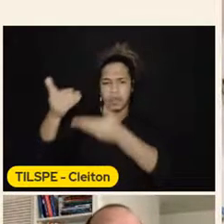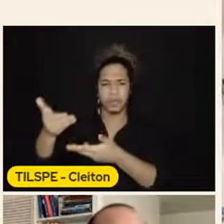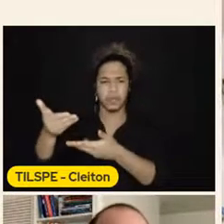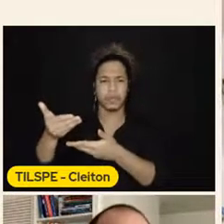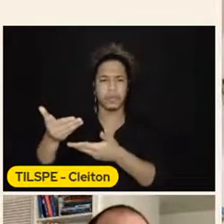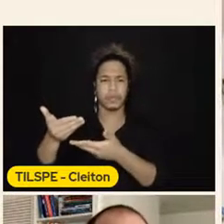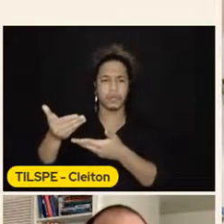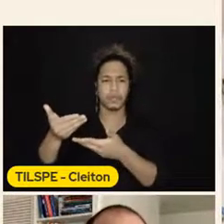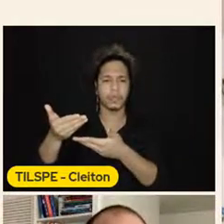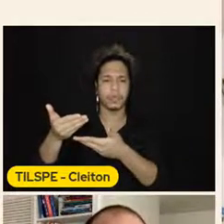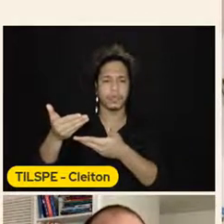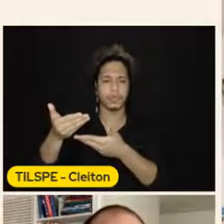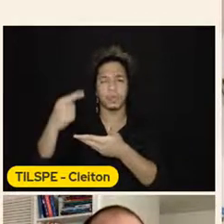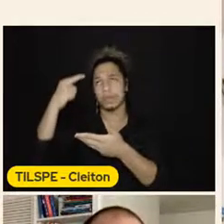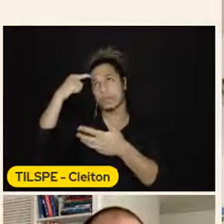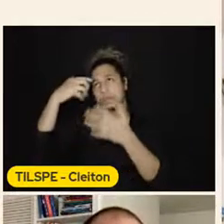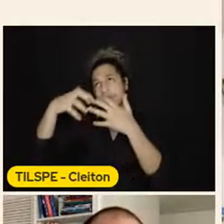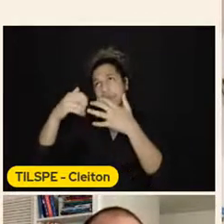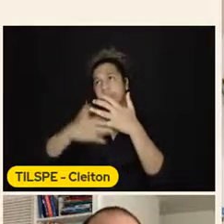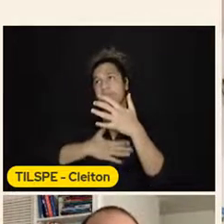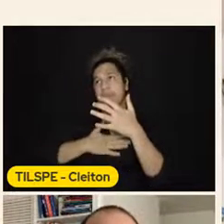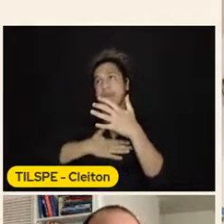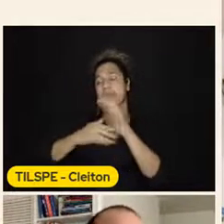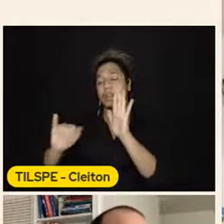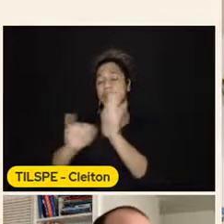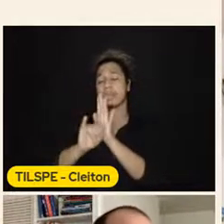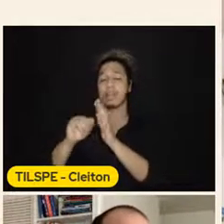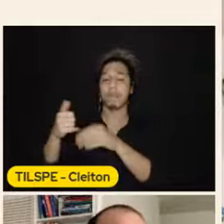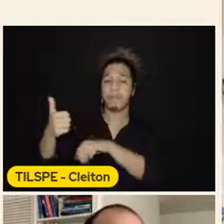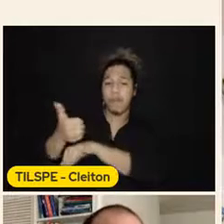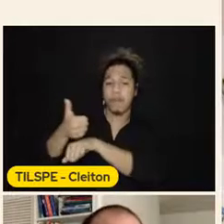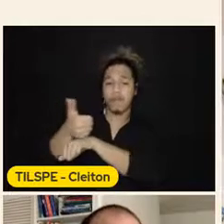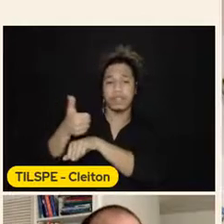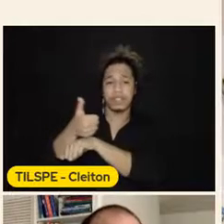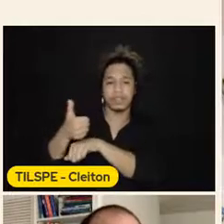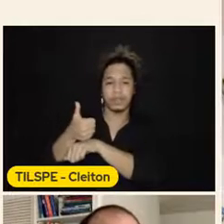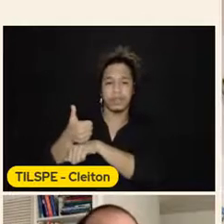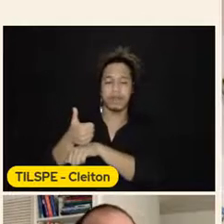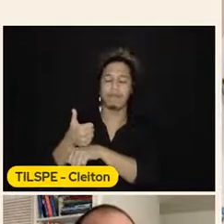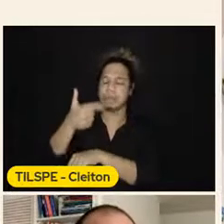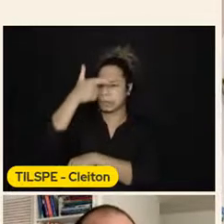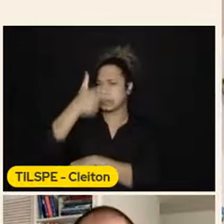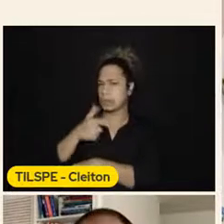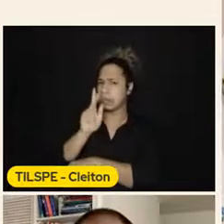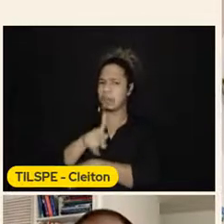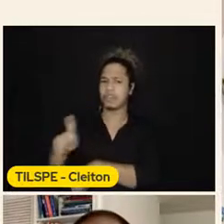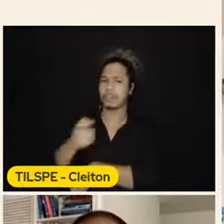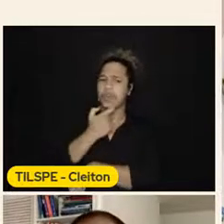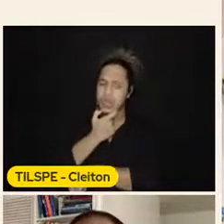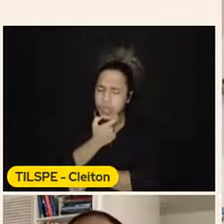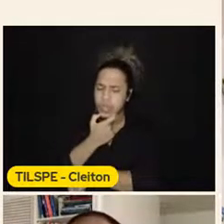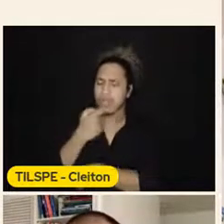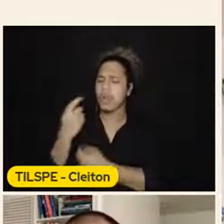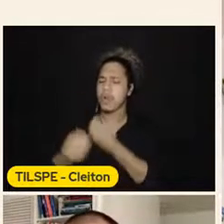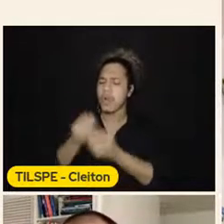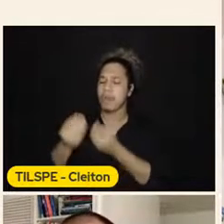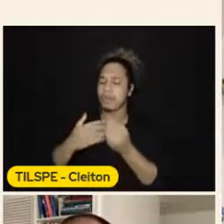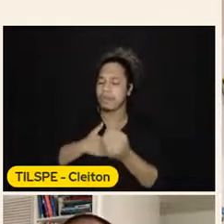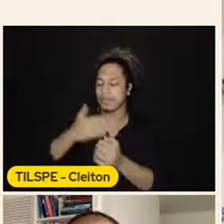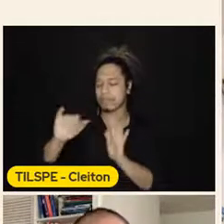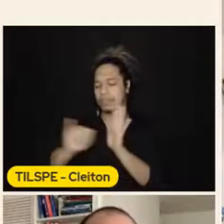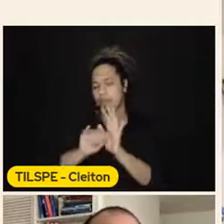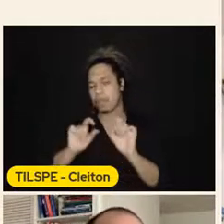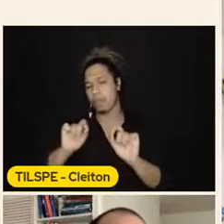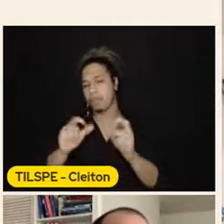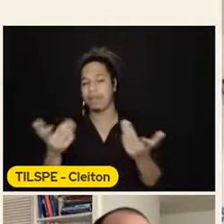I was asked to reflect on my professional identity as a language teacher, as an English language teacher. And in